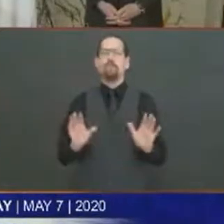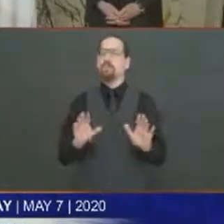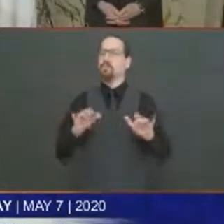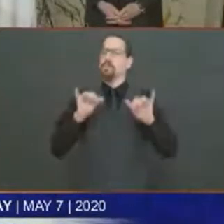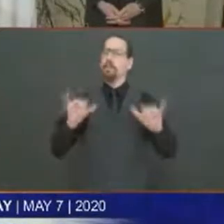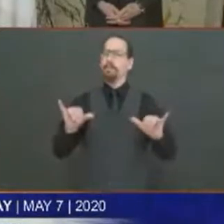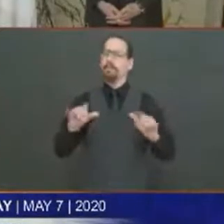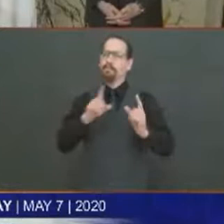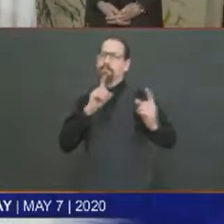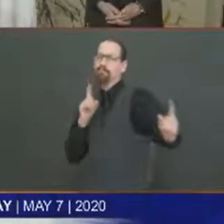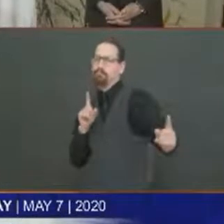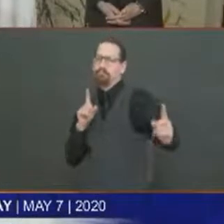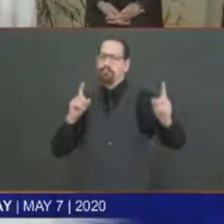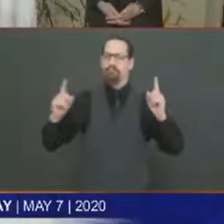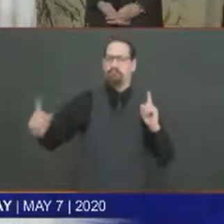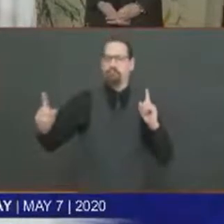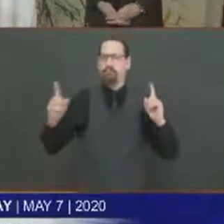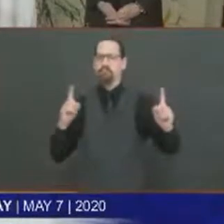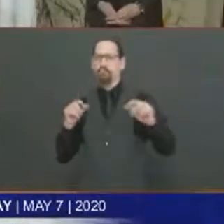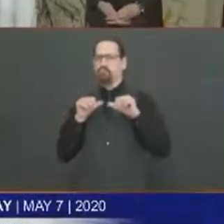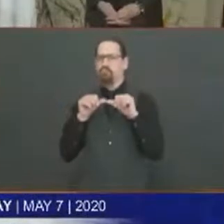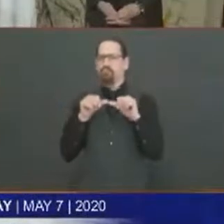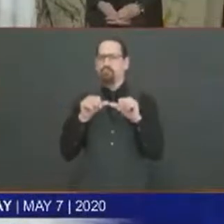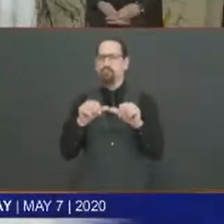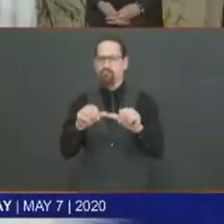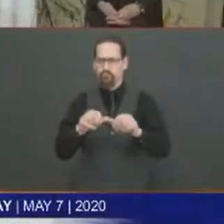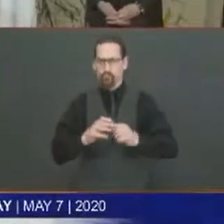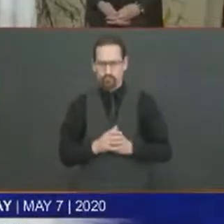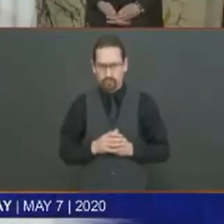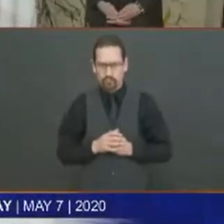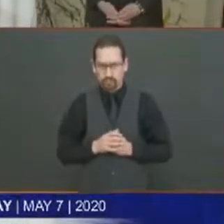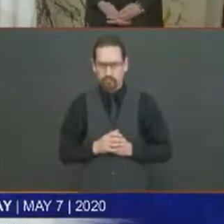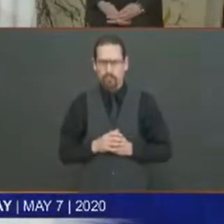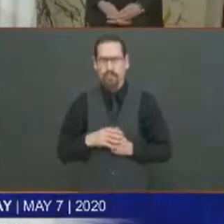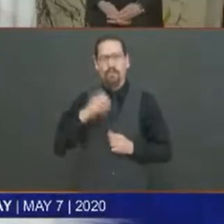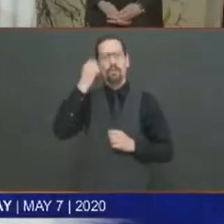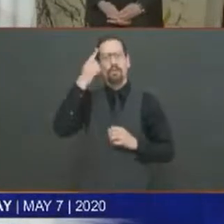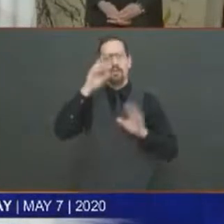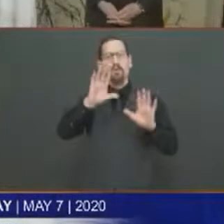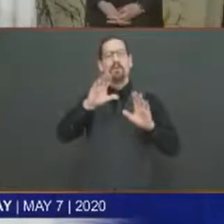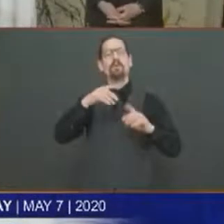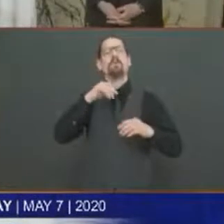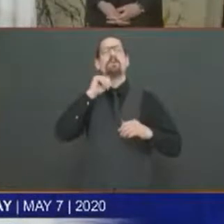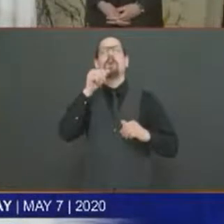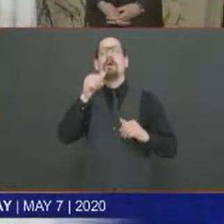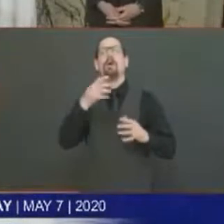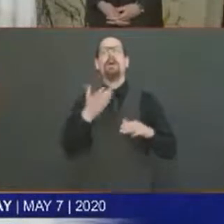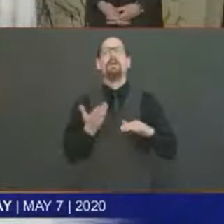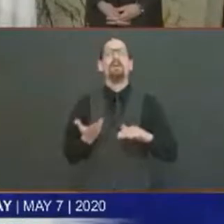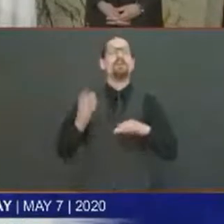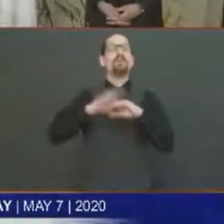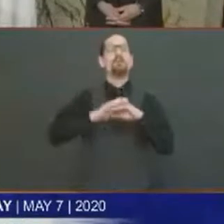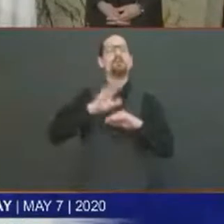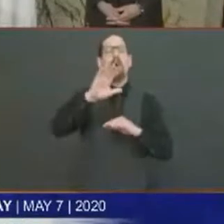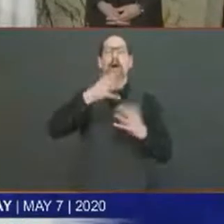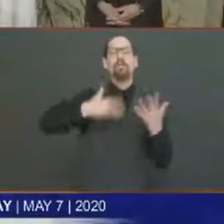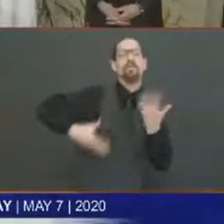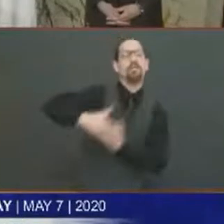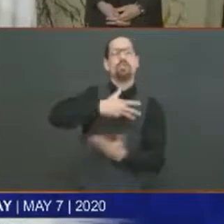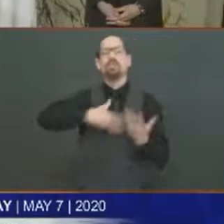It's absolutely not time to expand your social network. This is not the time for social